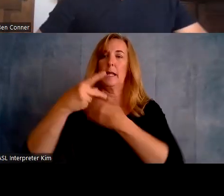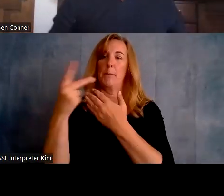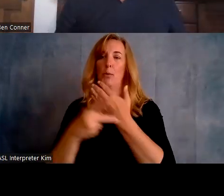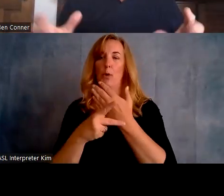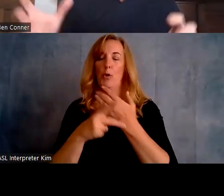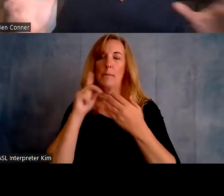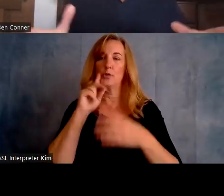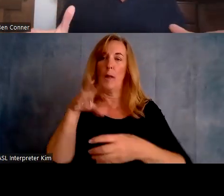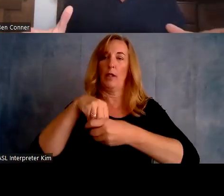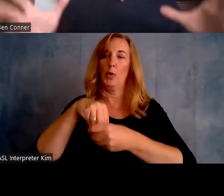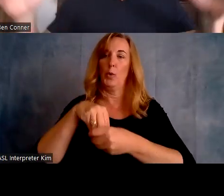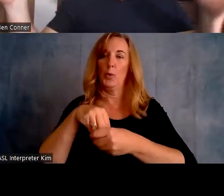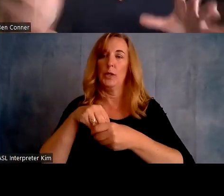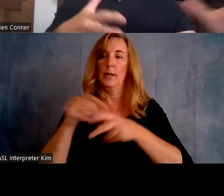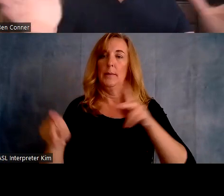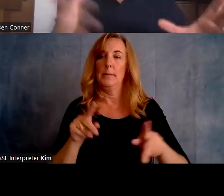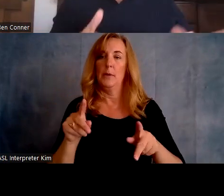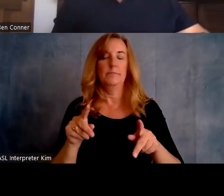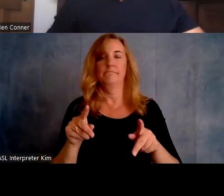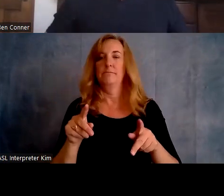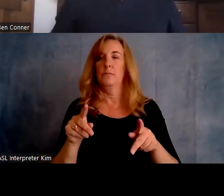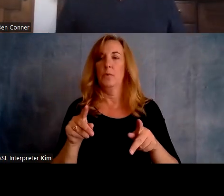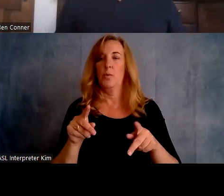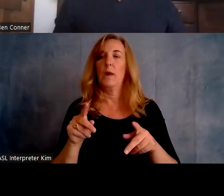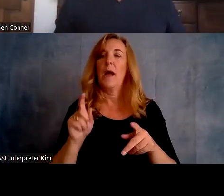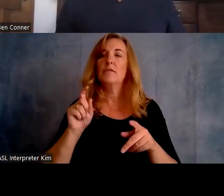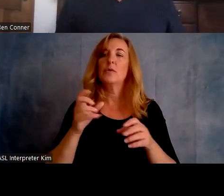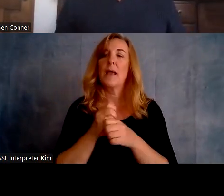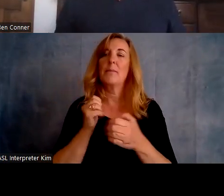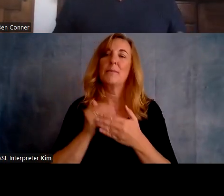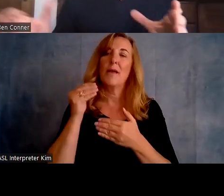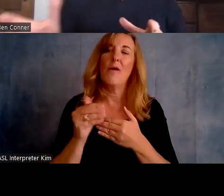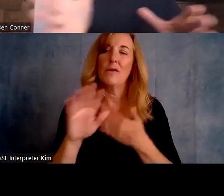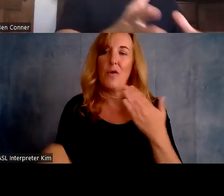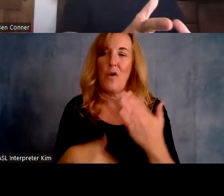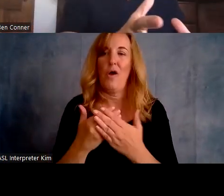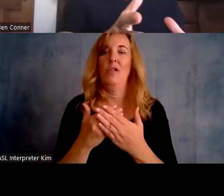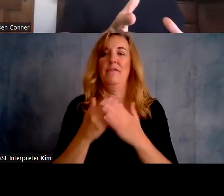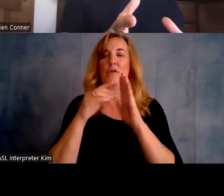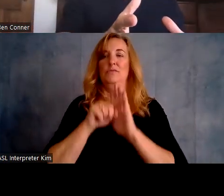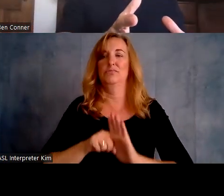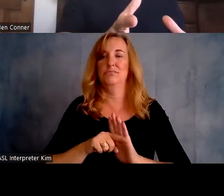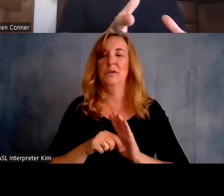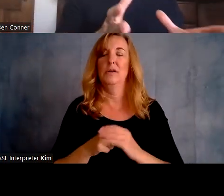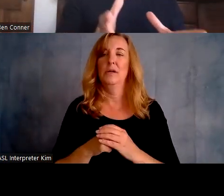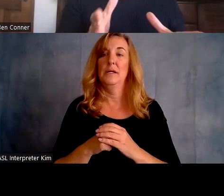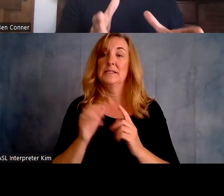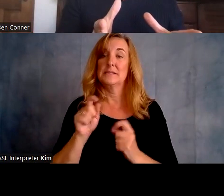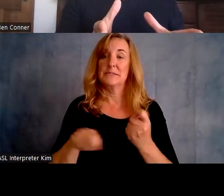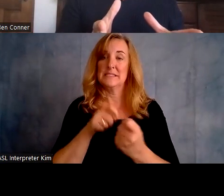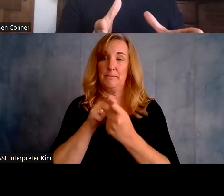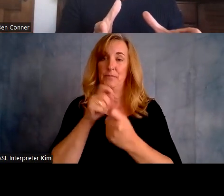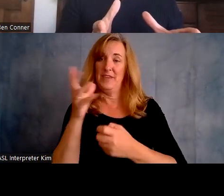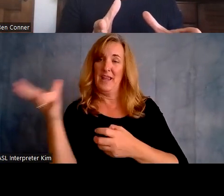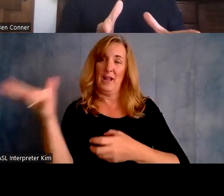We have to move beyond all those concepts, but in particular, inclusion still falls